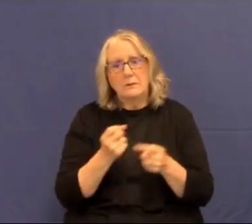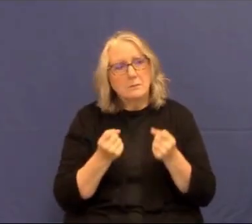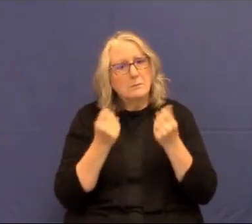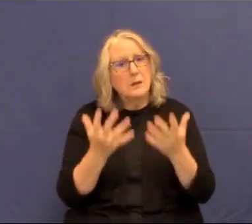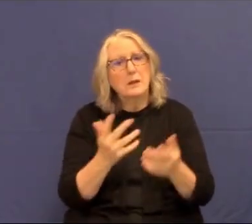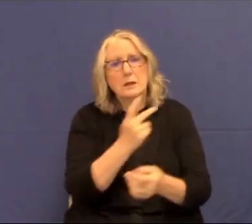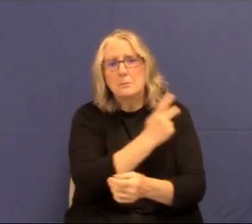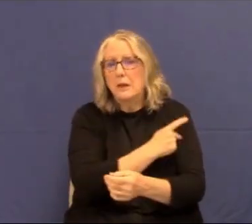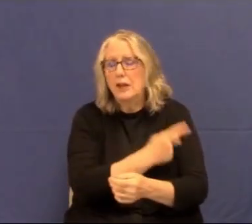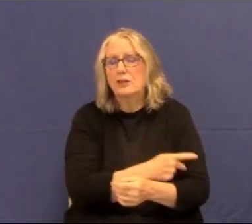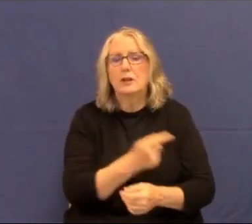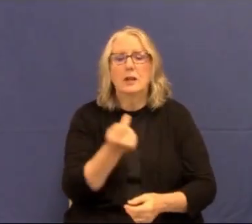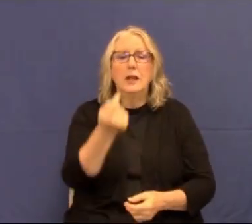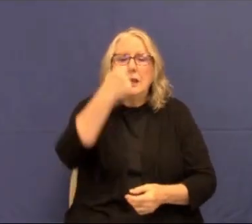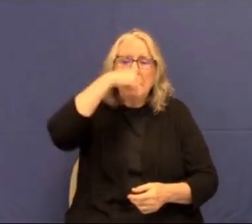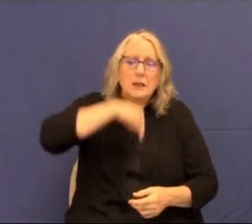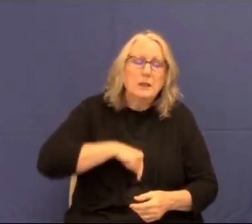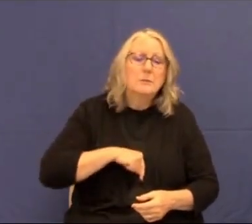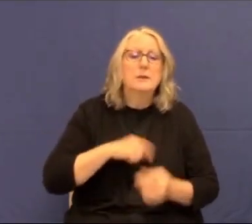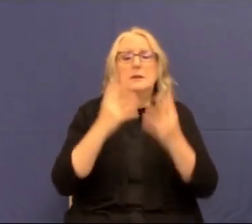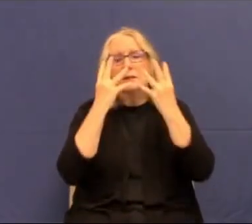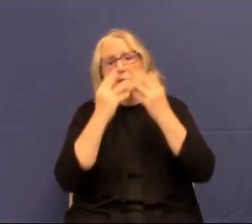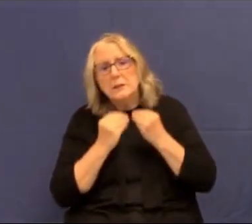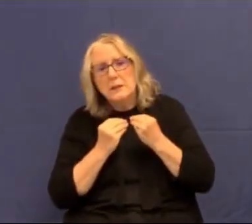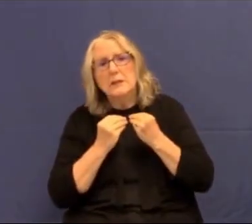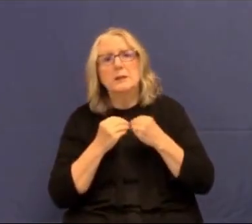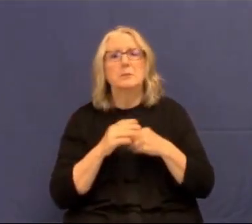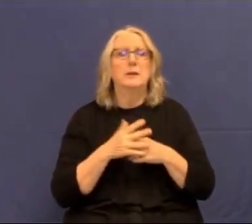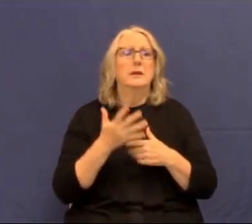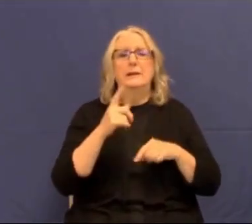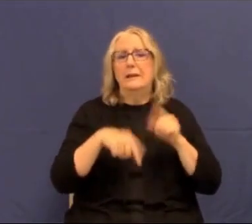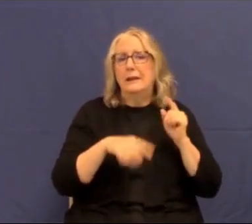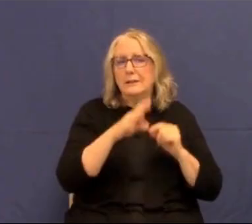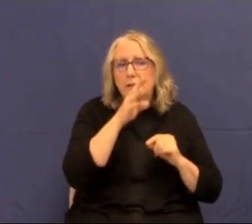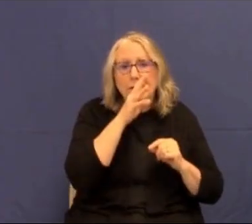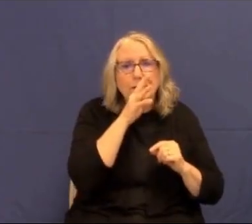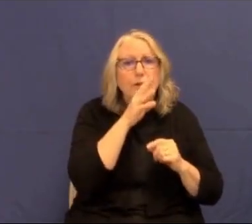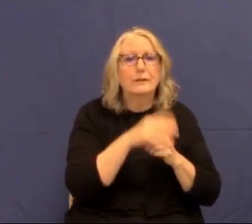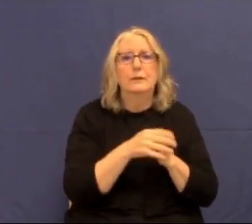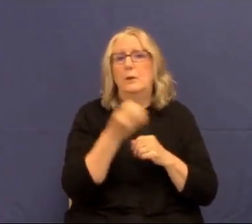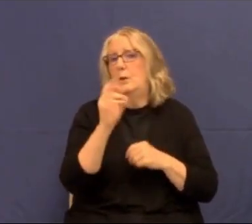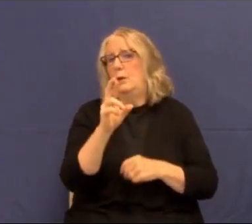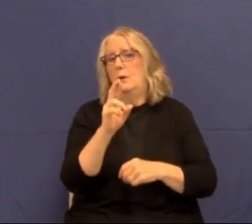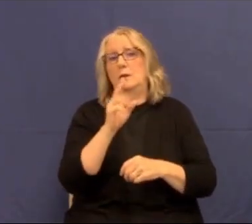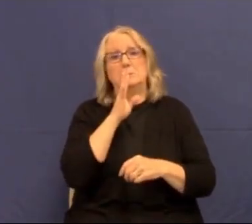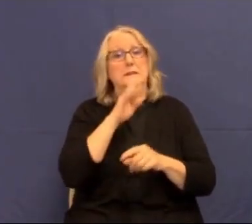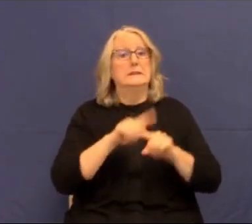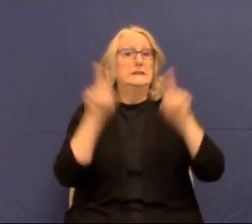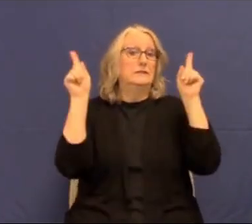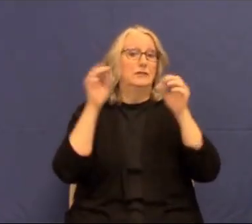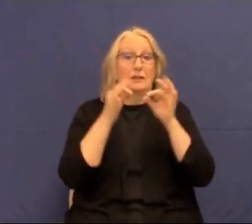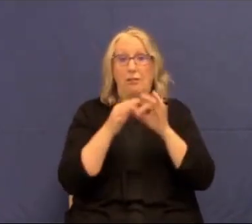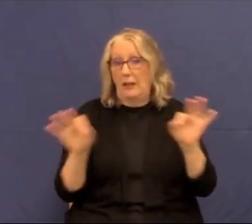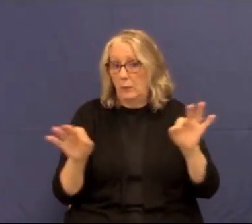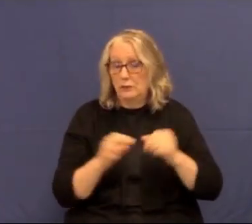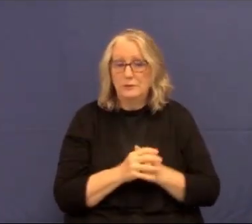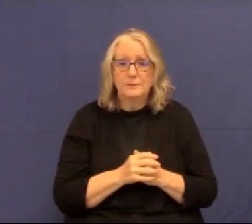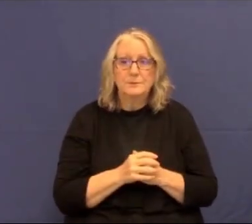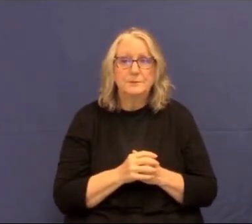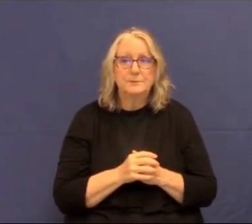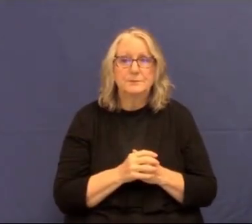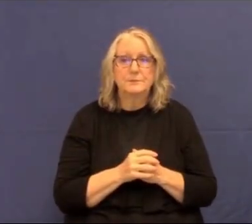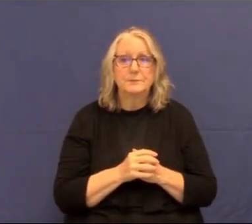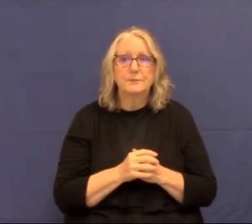We take care of a lot of patients that are intubated and sedated, and so they can't even talk, or perhaps, patients that just speak a